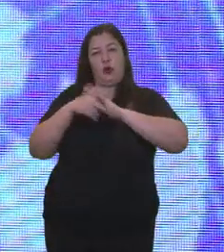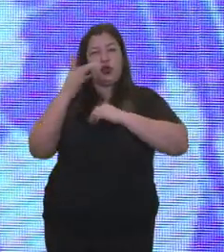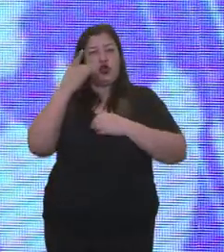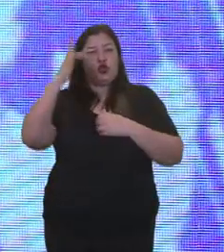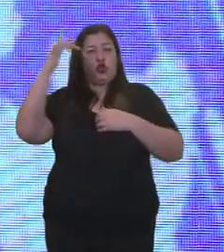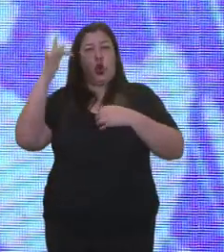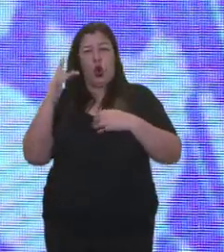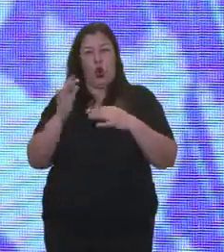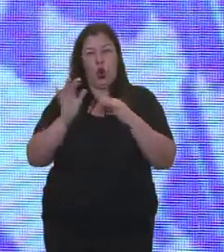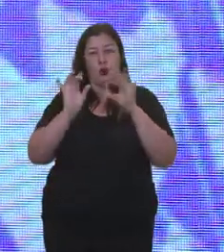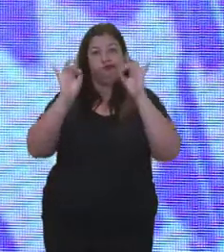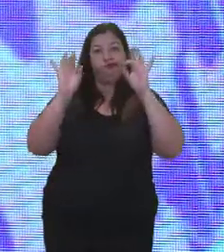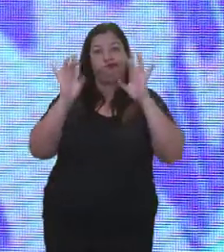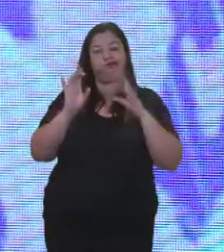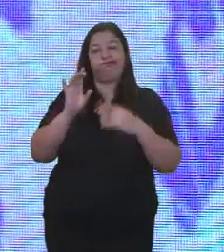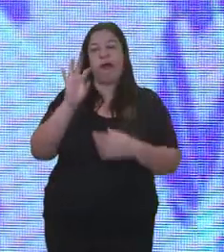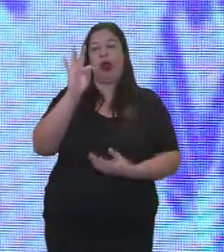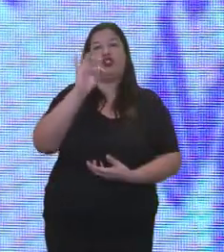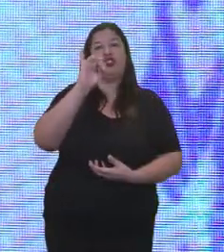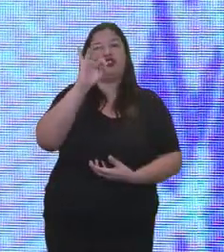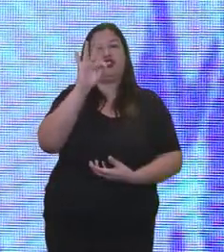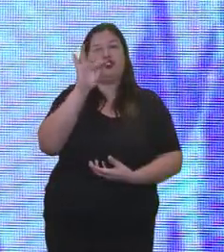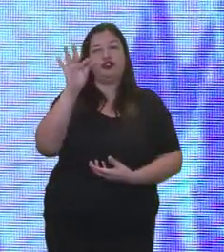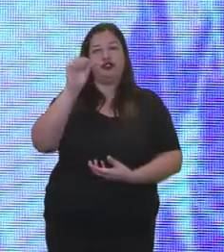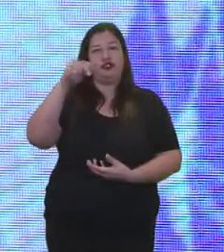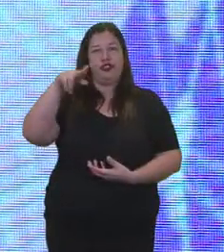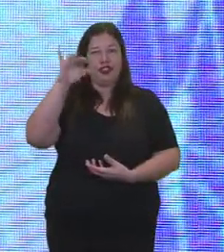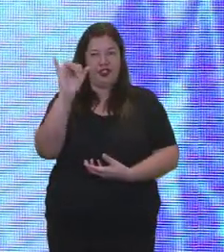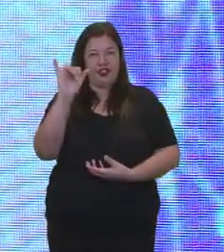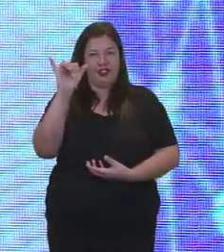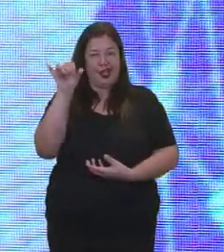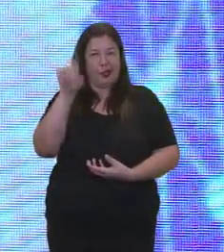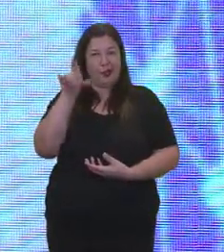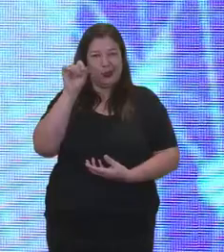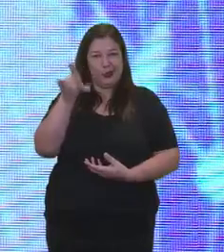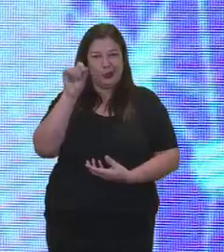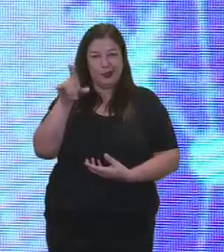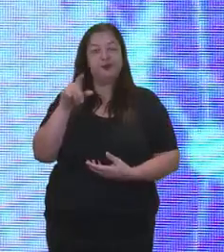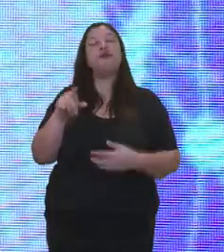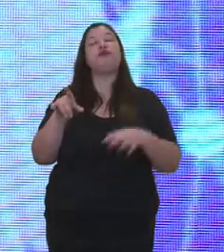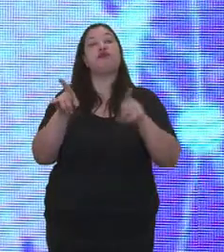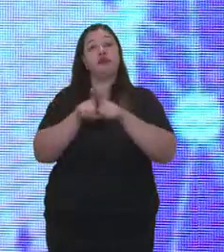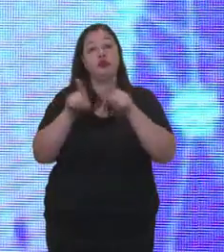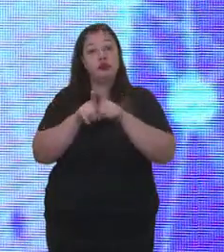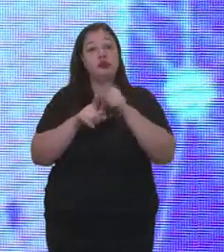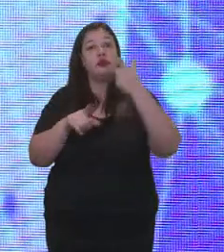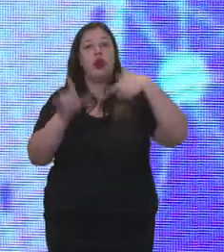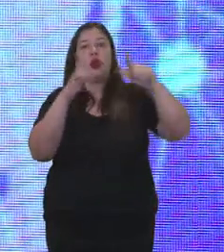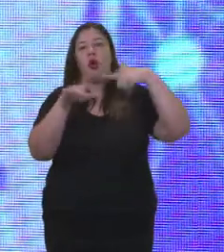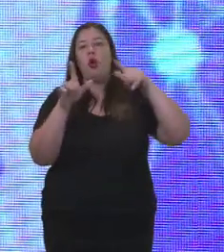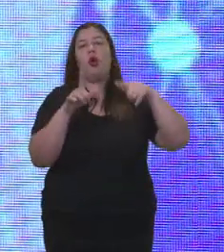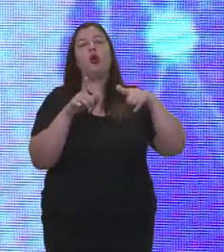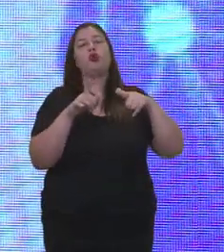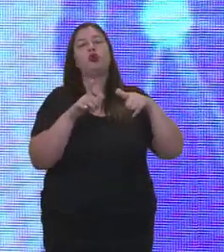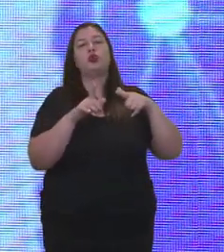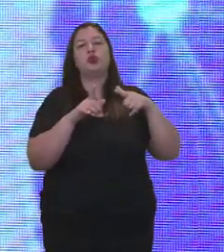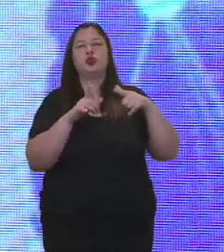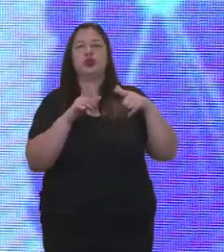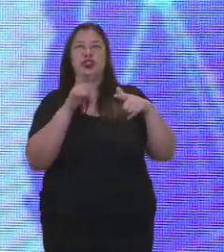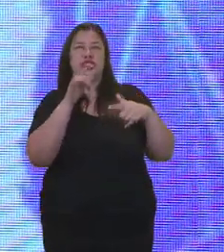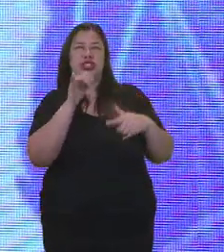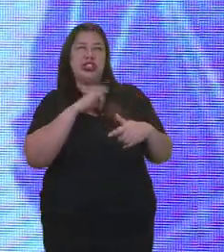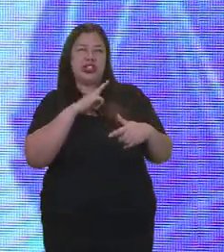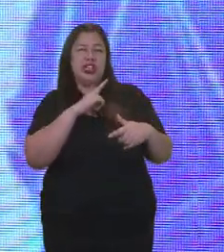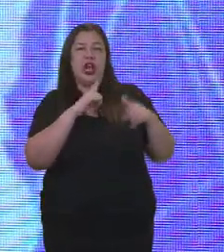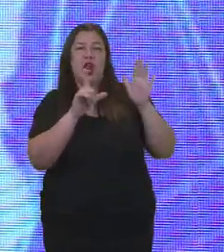People didn't have this knowledge. The OH turn in Brazil was important. Tiffany